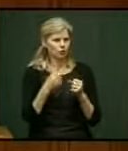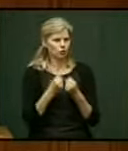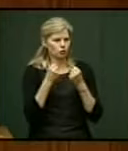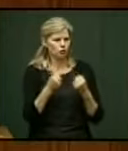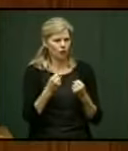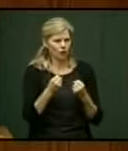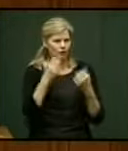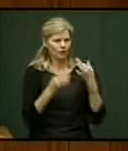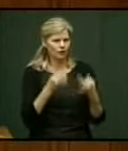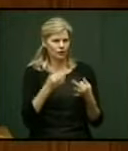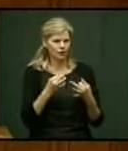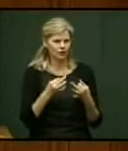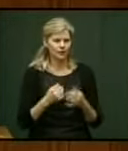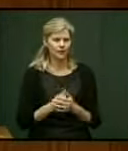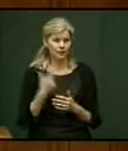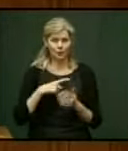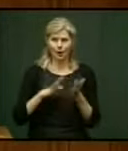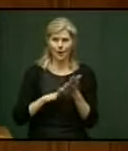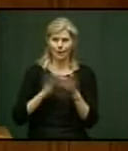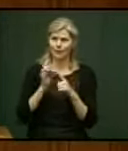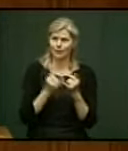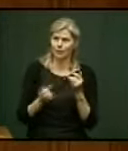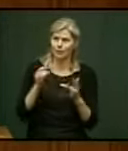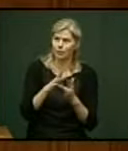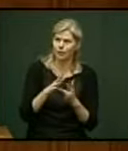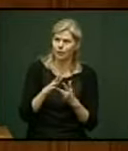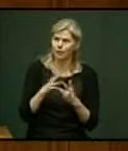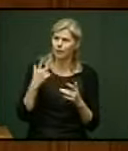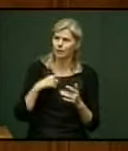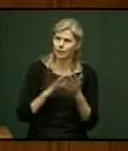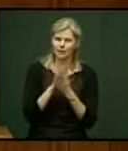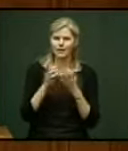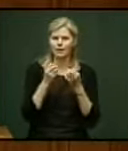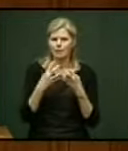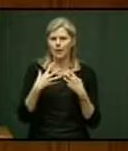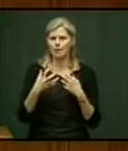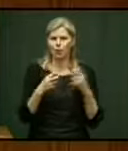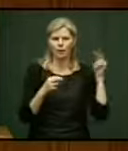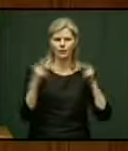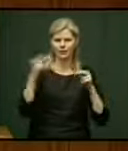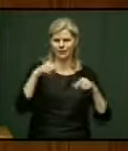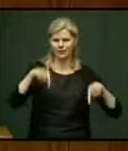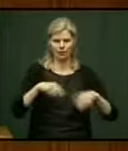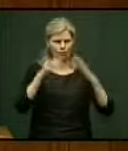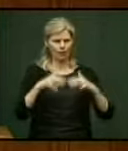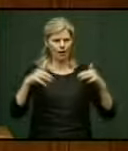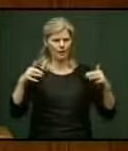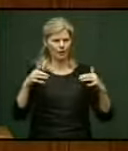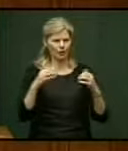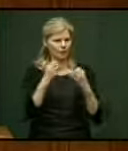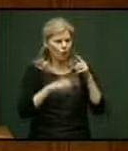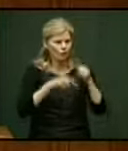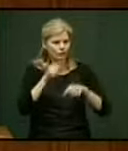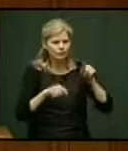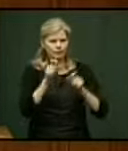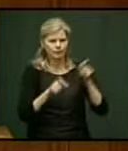decisions. It is why MMP is so crucial, because it allows many more perspectives to be represented in Parliament.